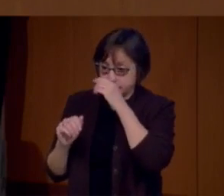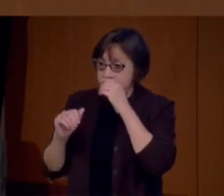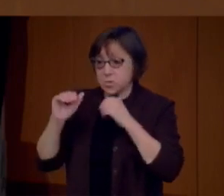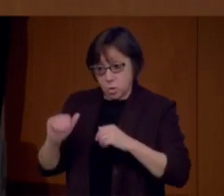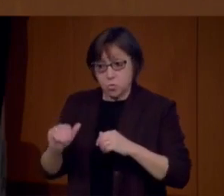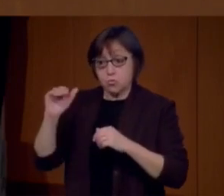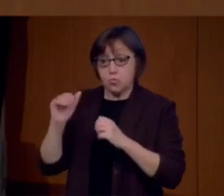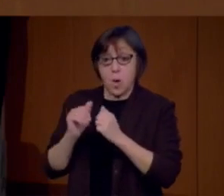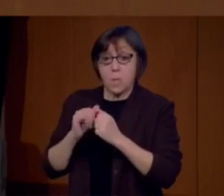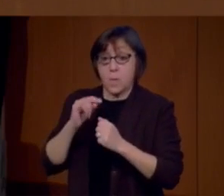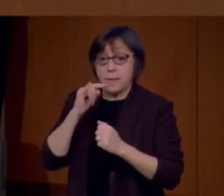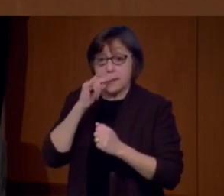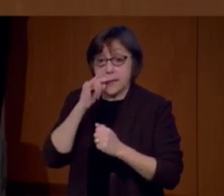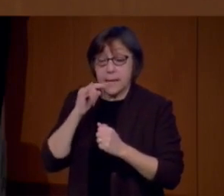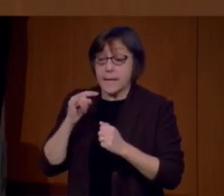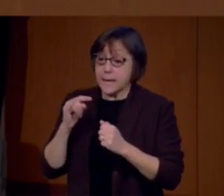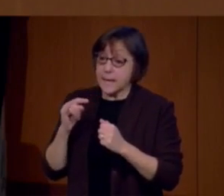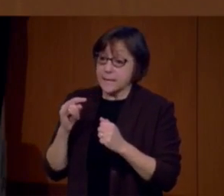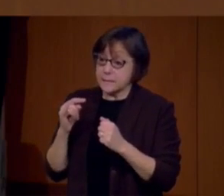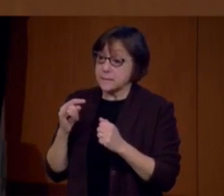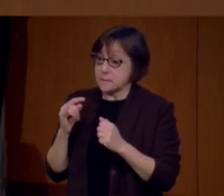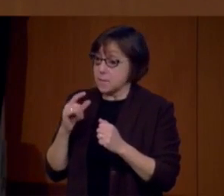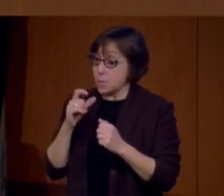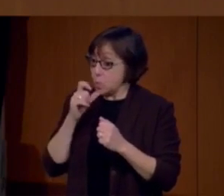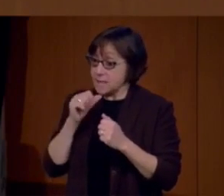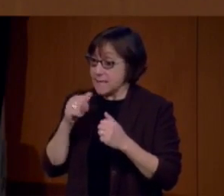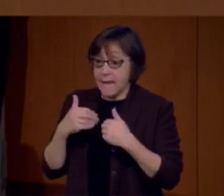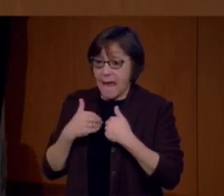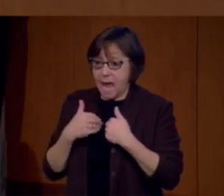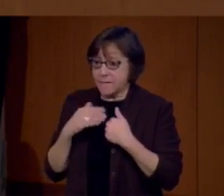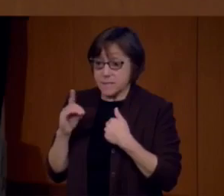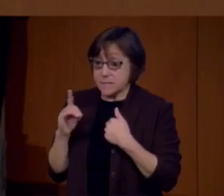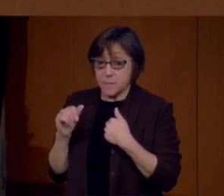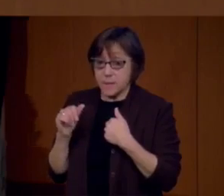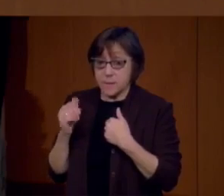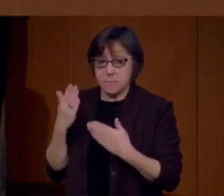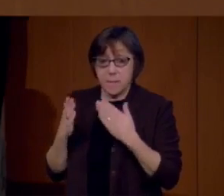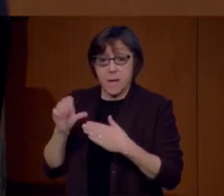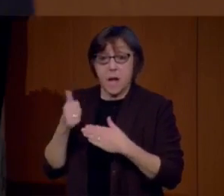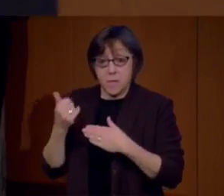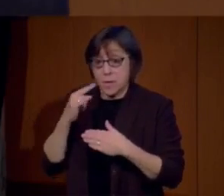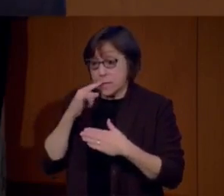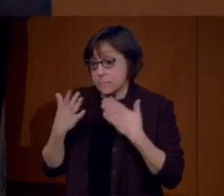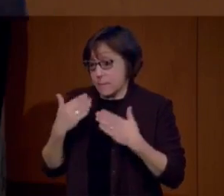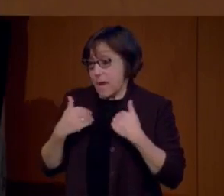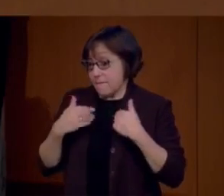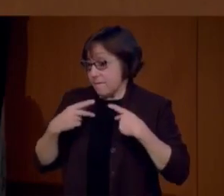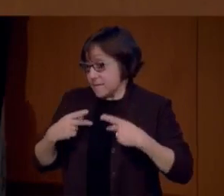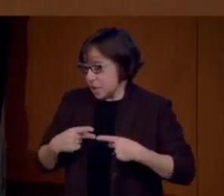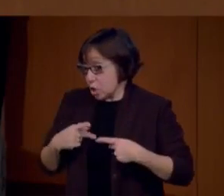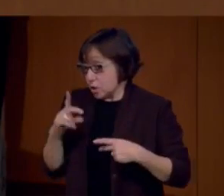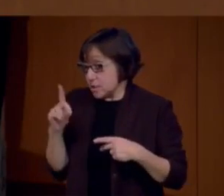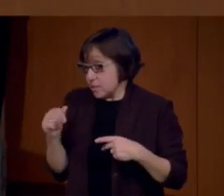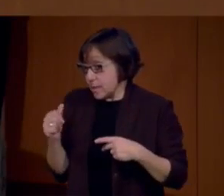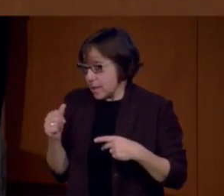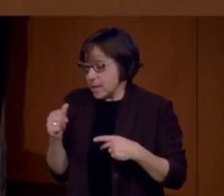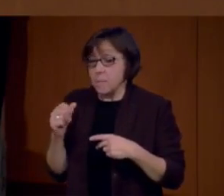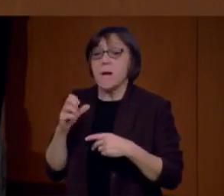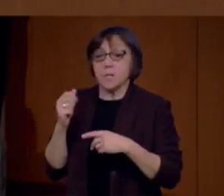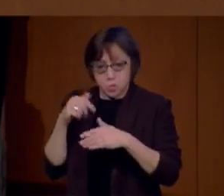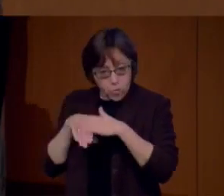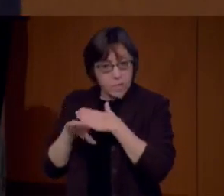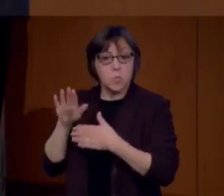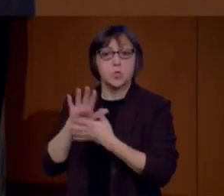grow up with kids that didn't have disabilities, maybe other kids that had physical disabilities. So she went